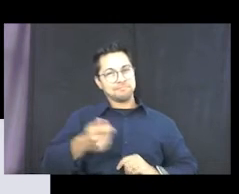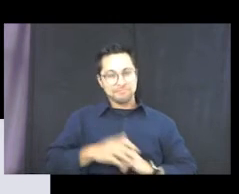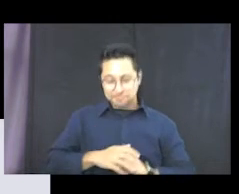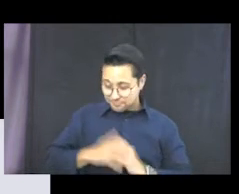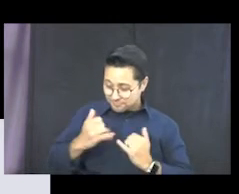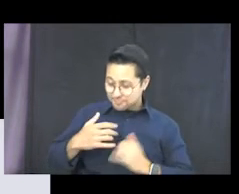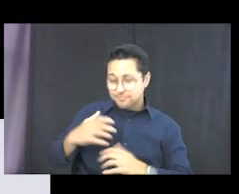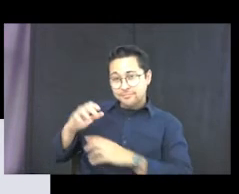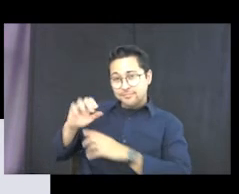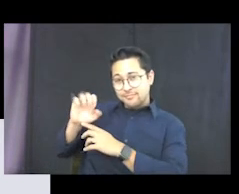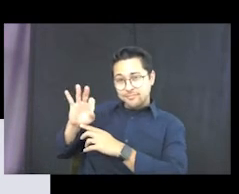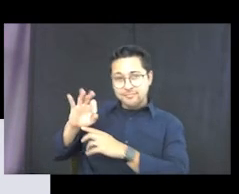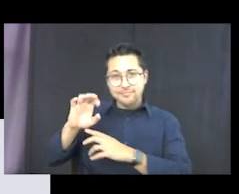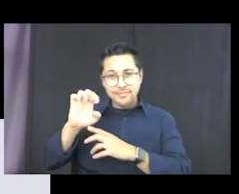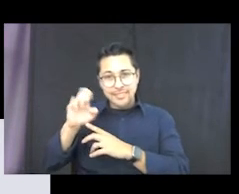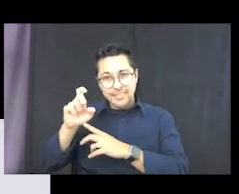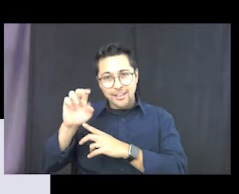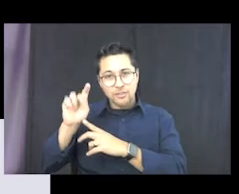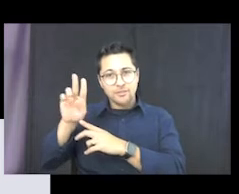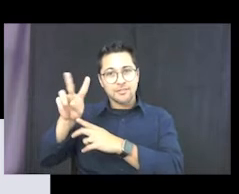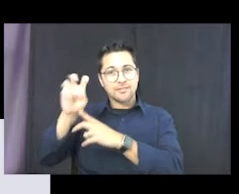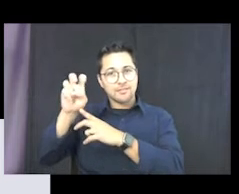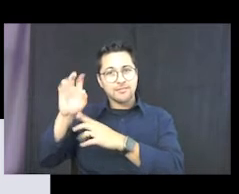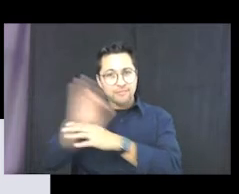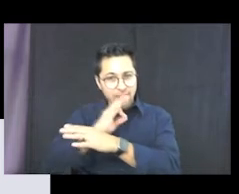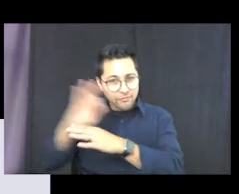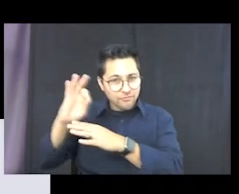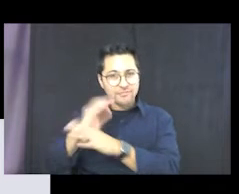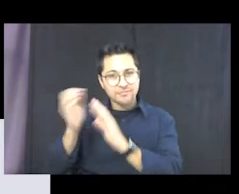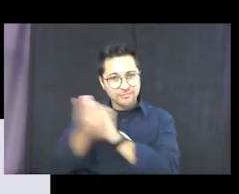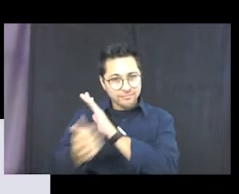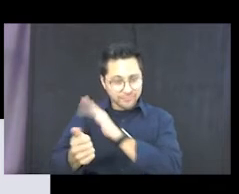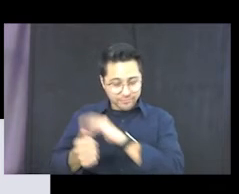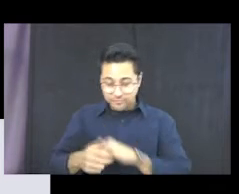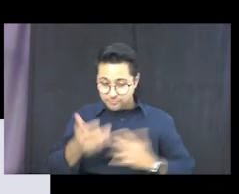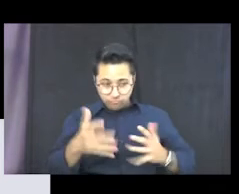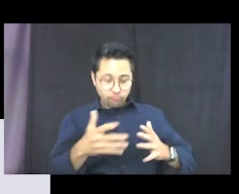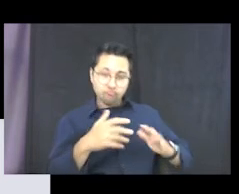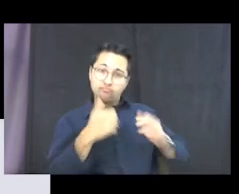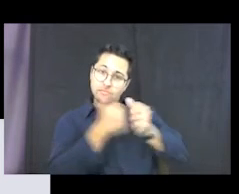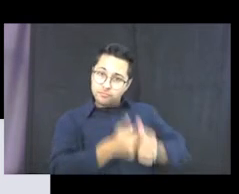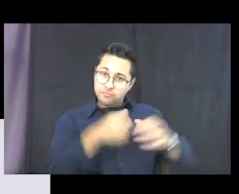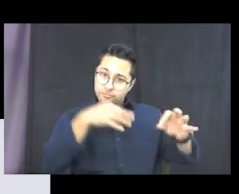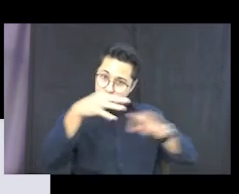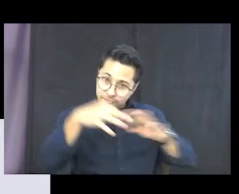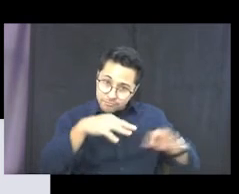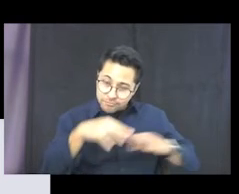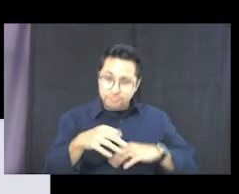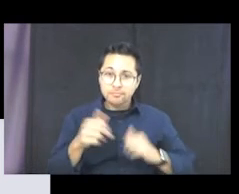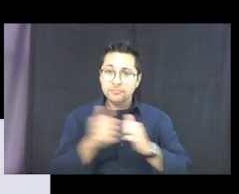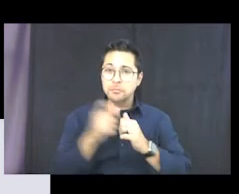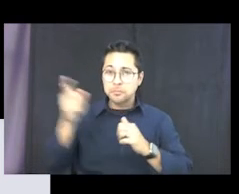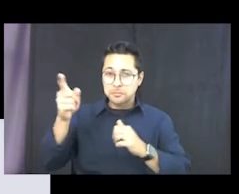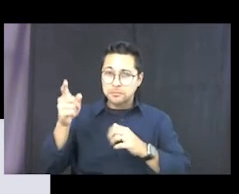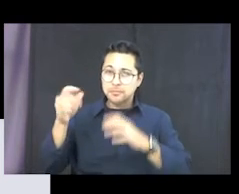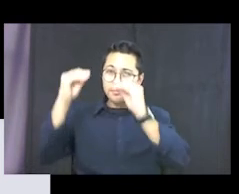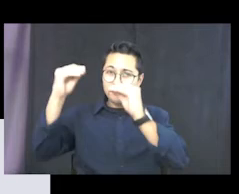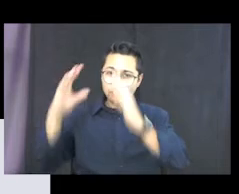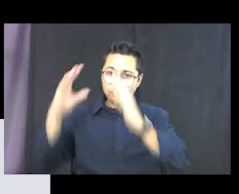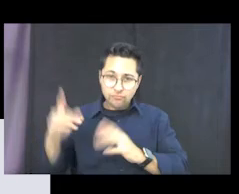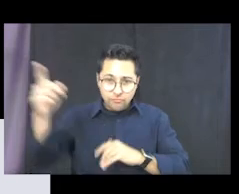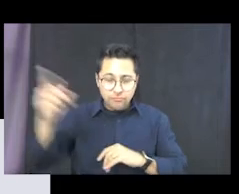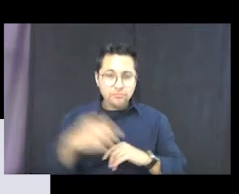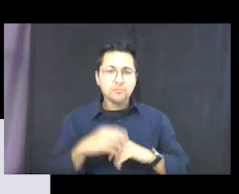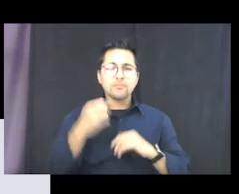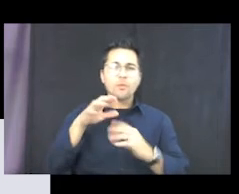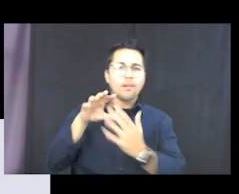executive functioning skills that we just used in these 2 short minutes. We were able to follow directions through the instructor modeling or picking up the cues